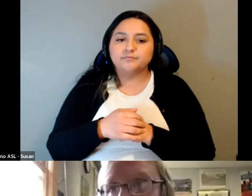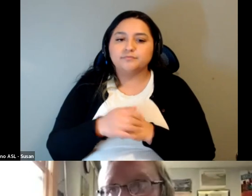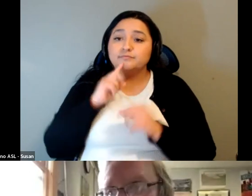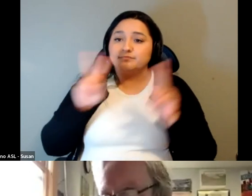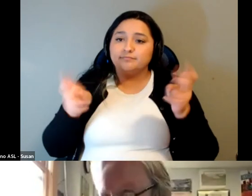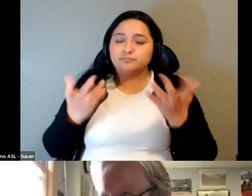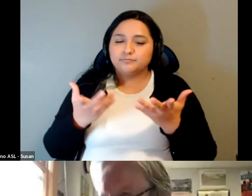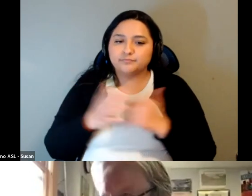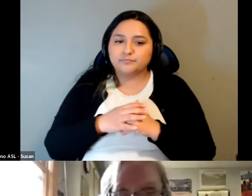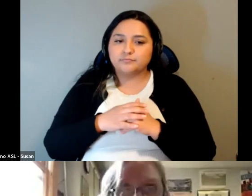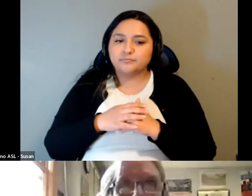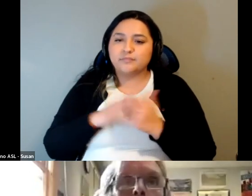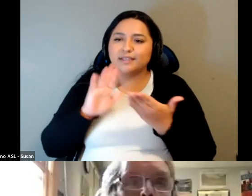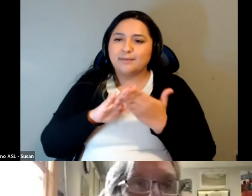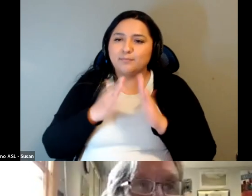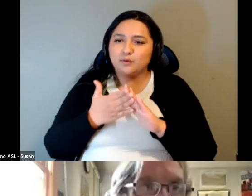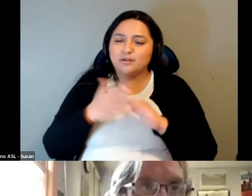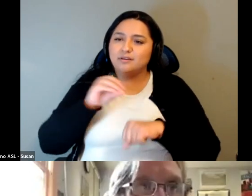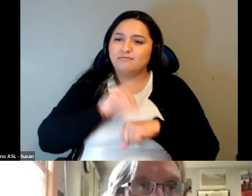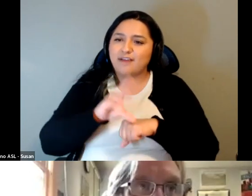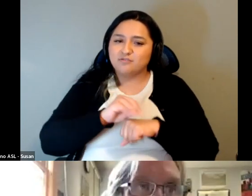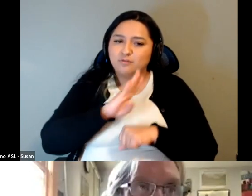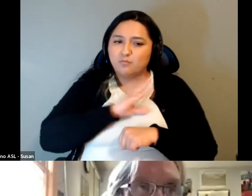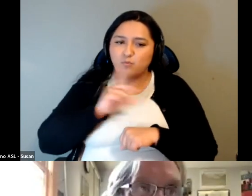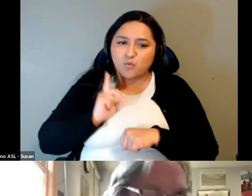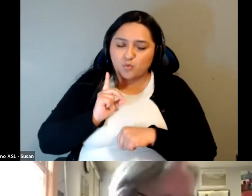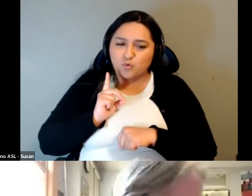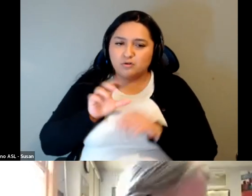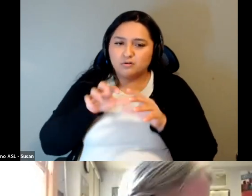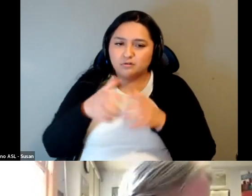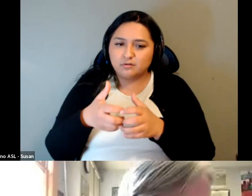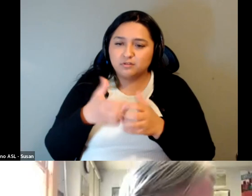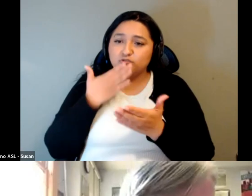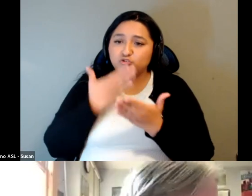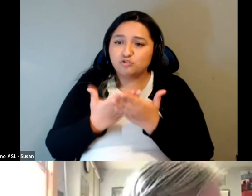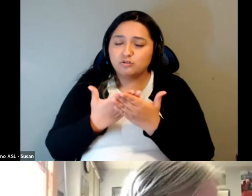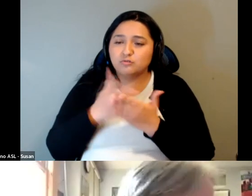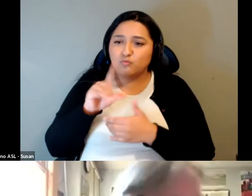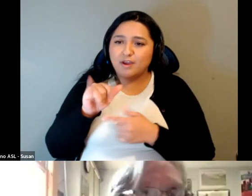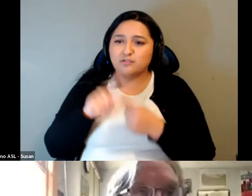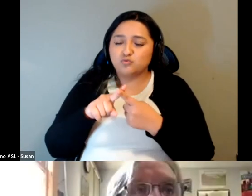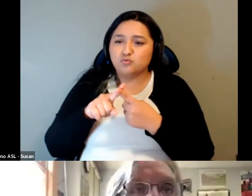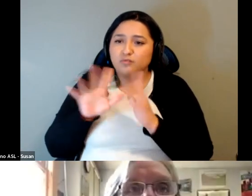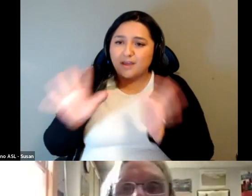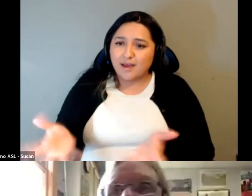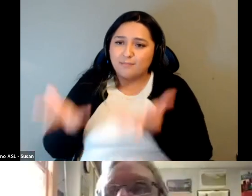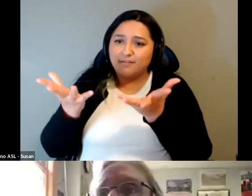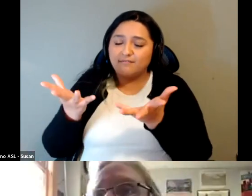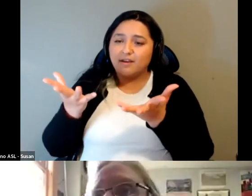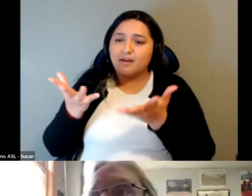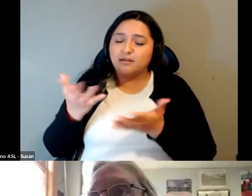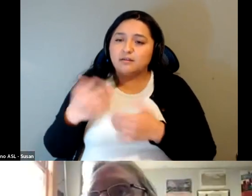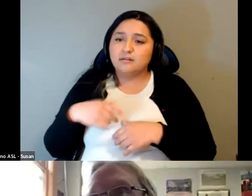and lived experience councils a good way to grow that platform and amplify the voices we should be hearing? If not, what are